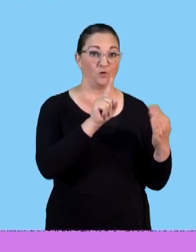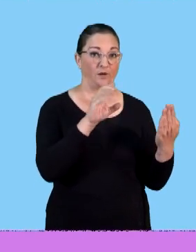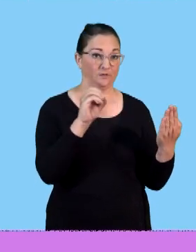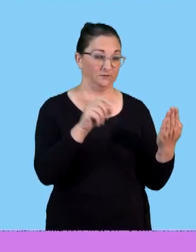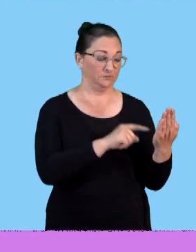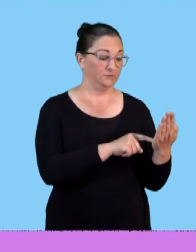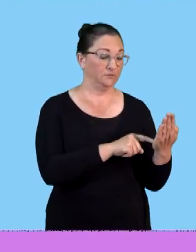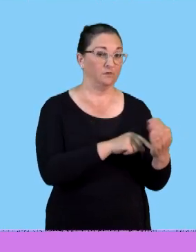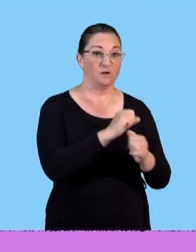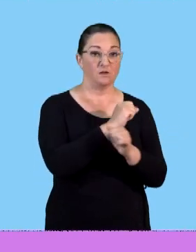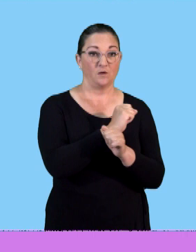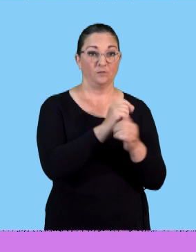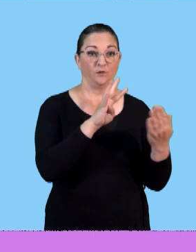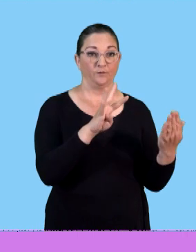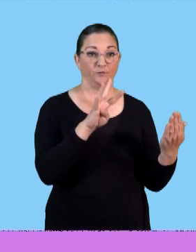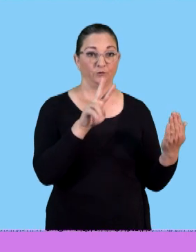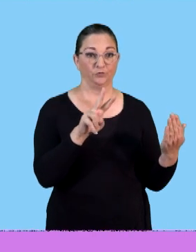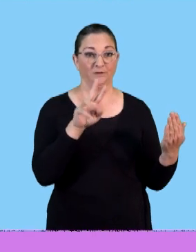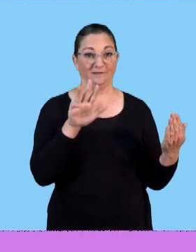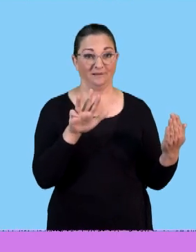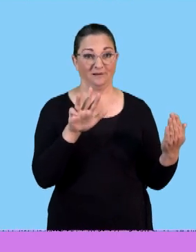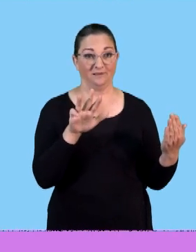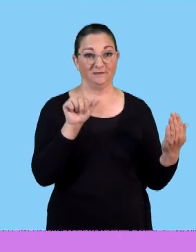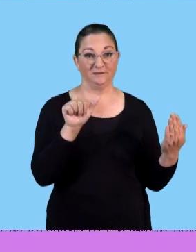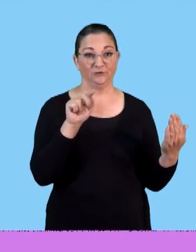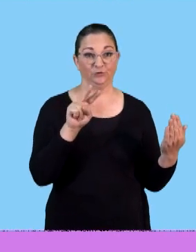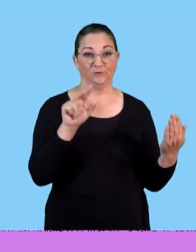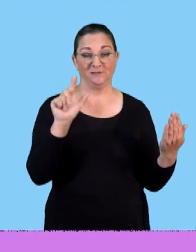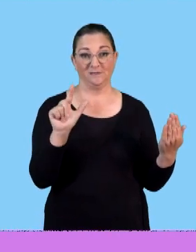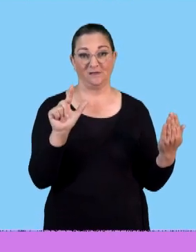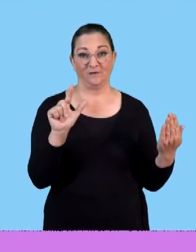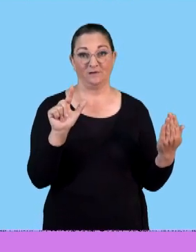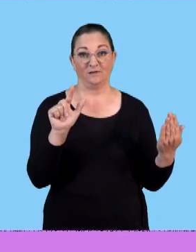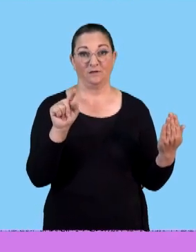25 divided by 100 multiplied by